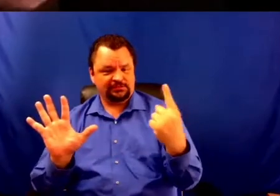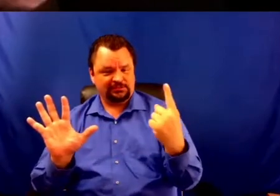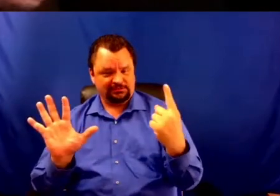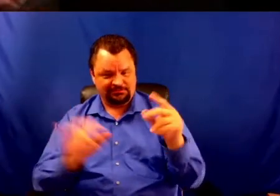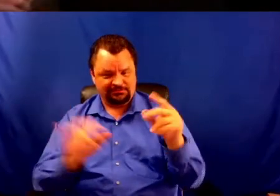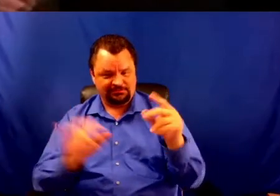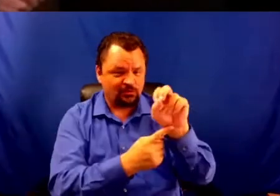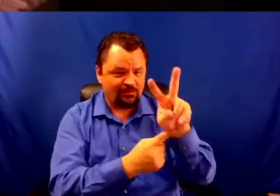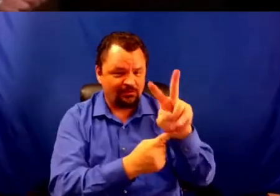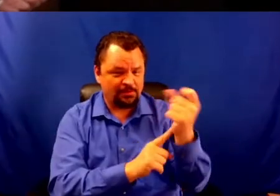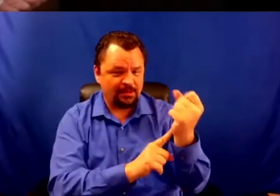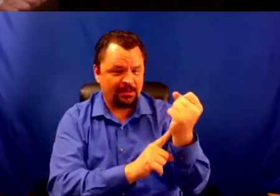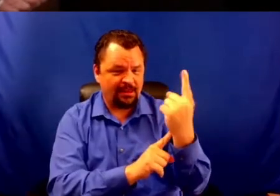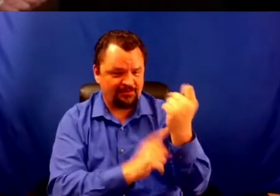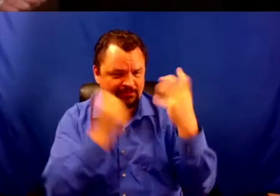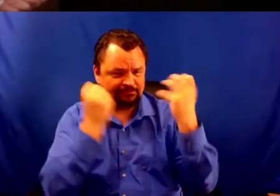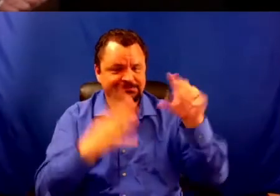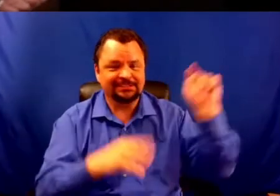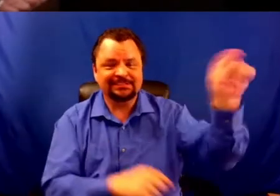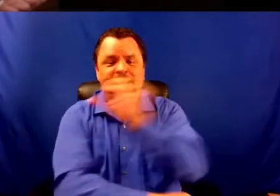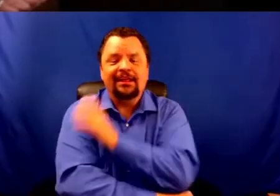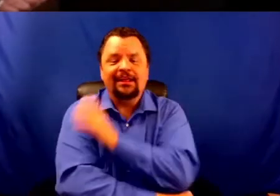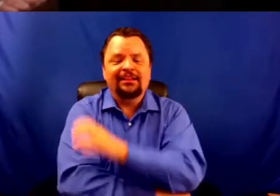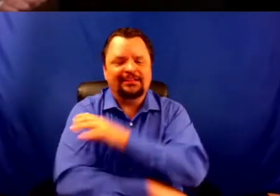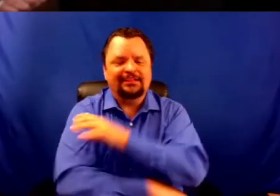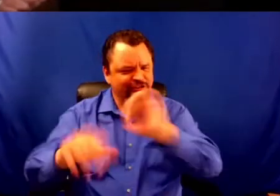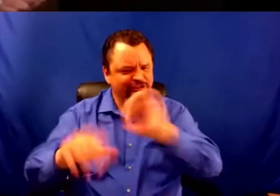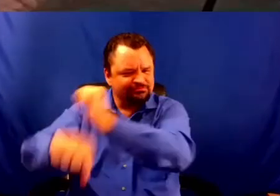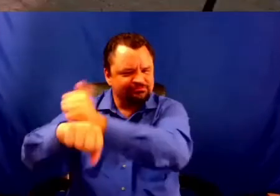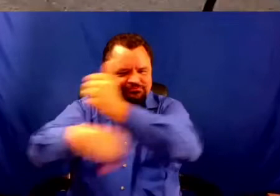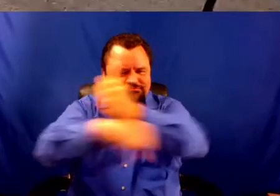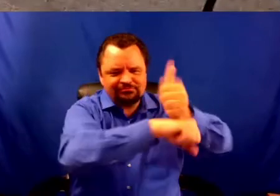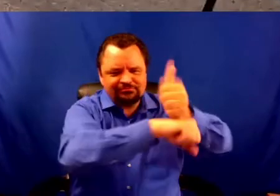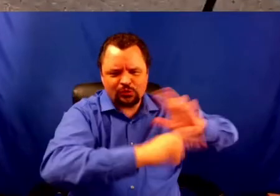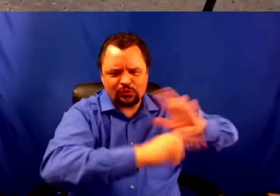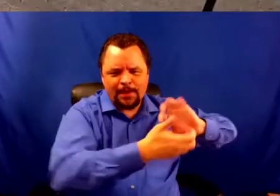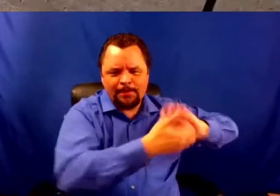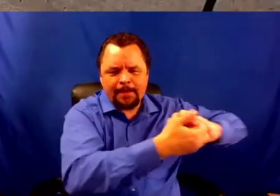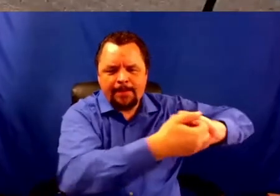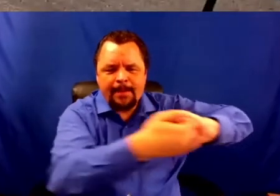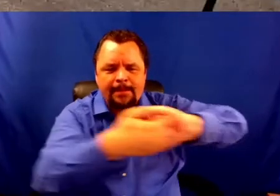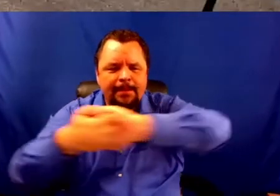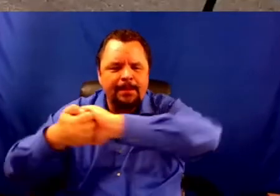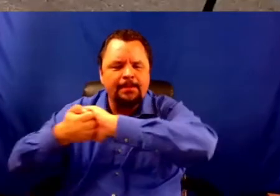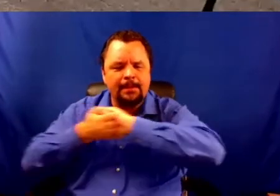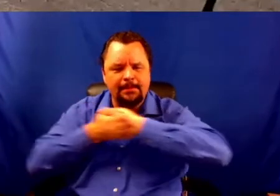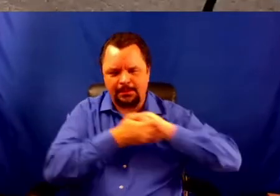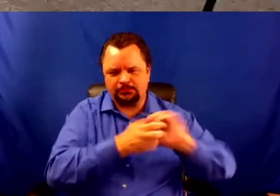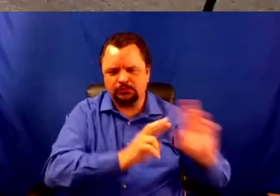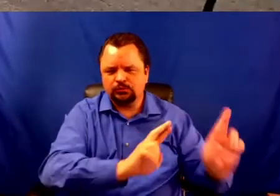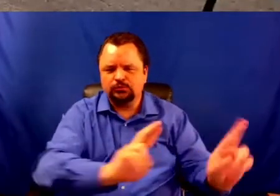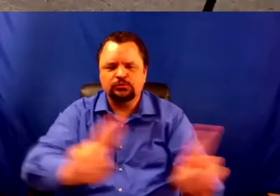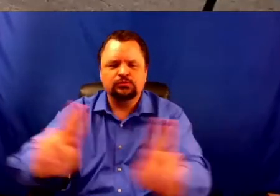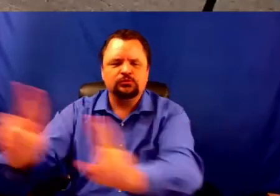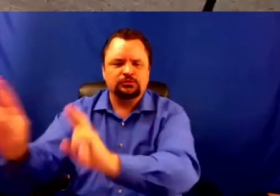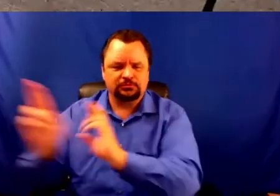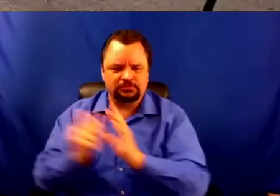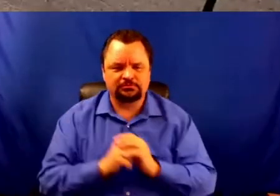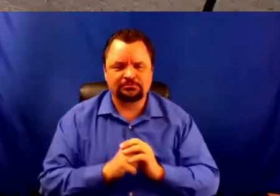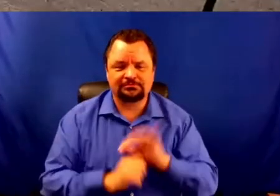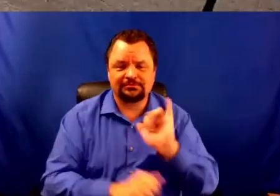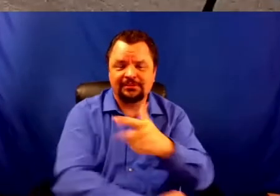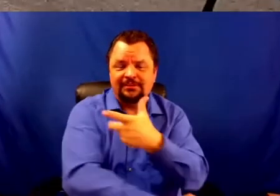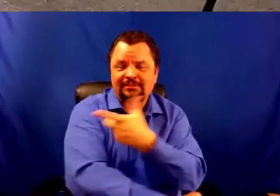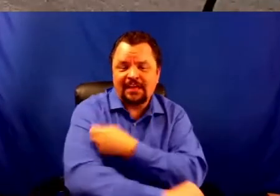November 5th. So we have planned clinics already set up with our partners as well and